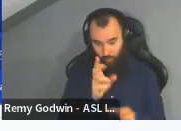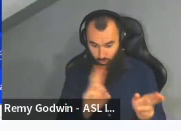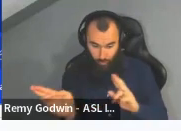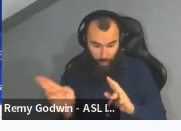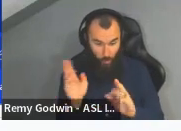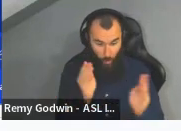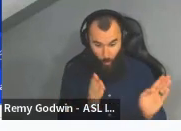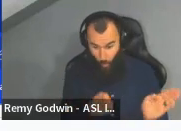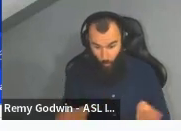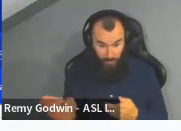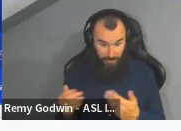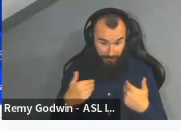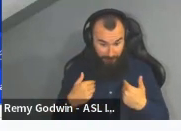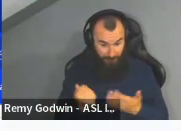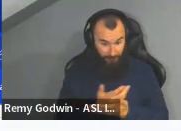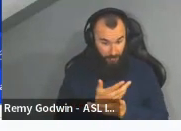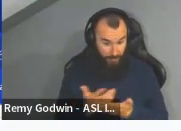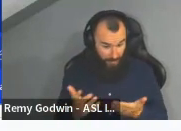and everything, but